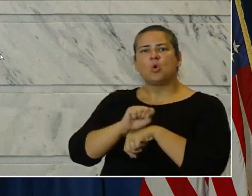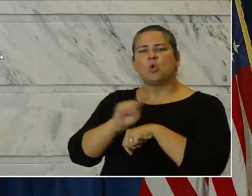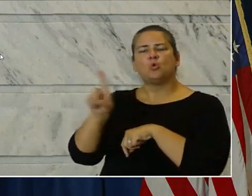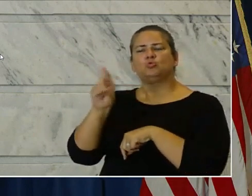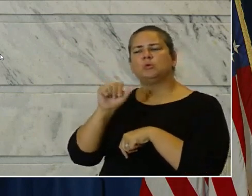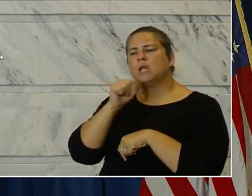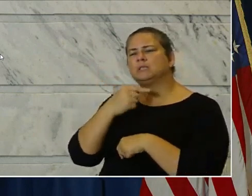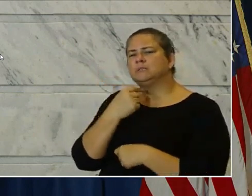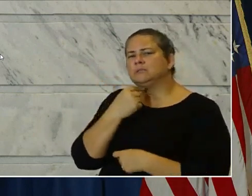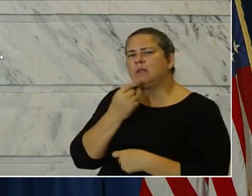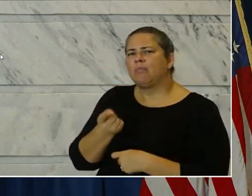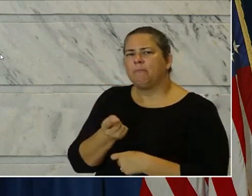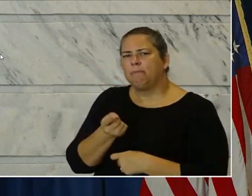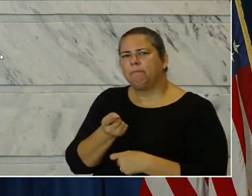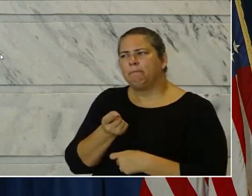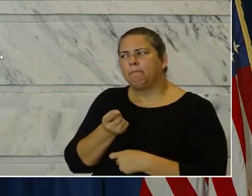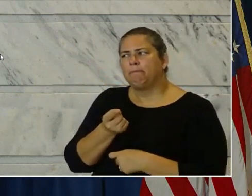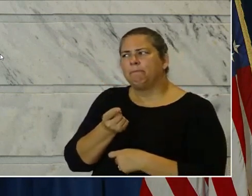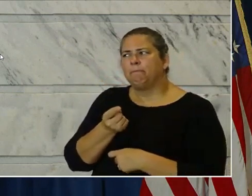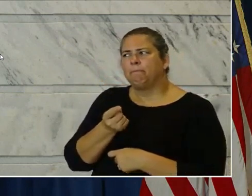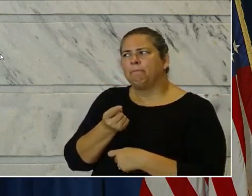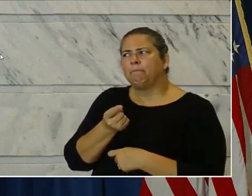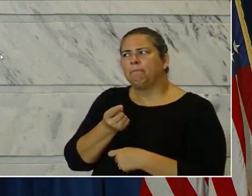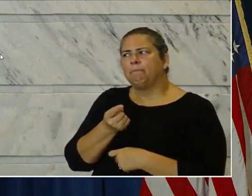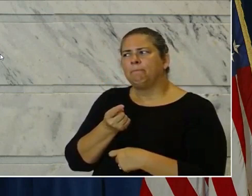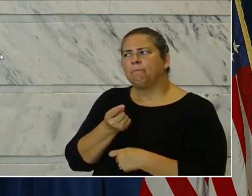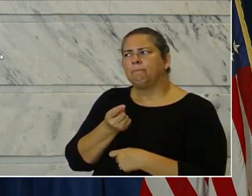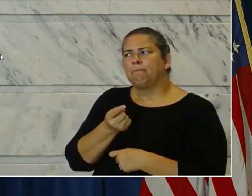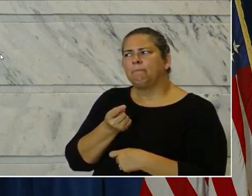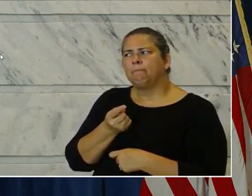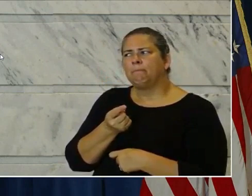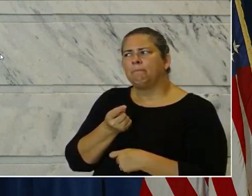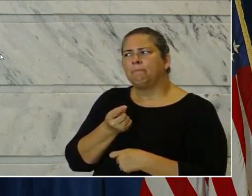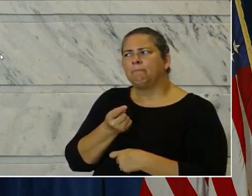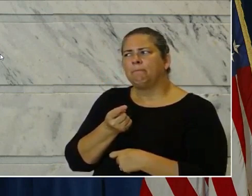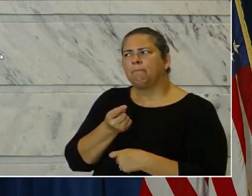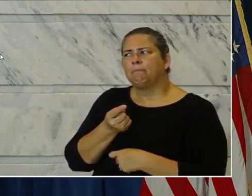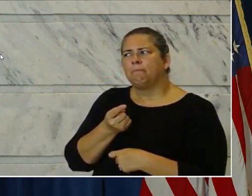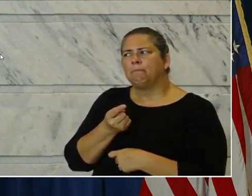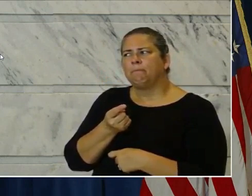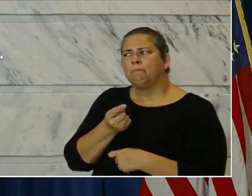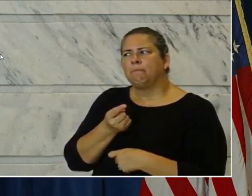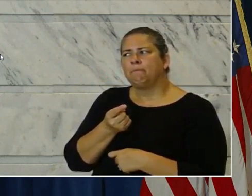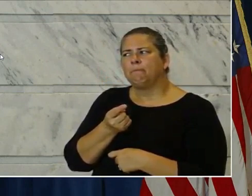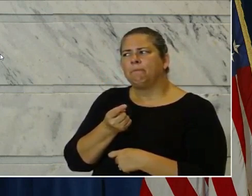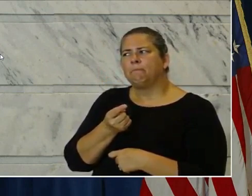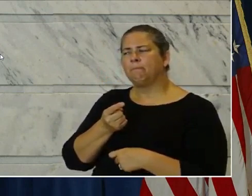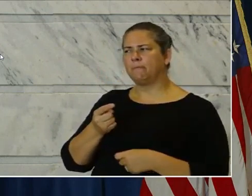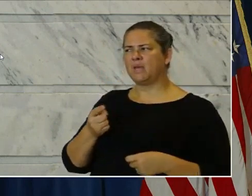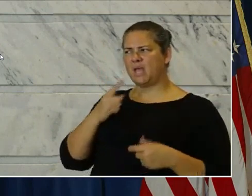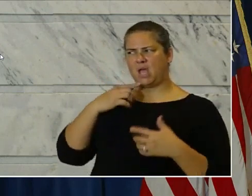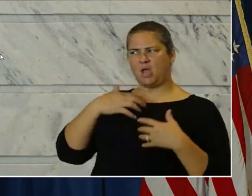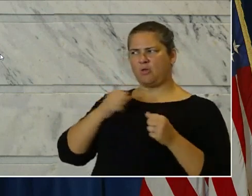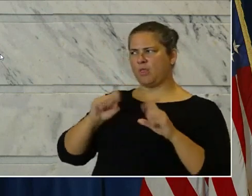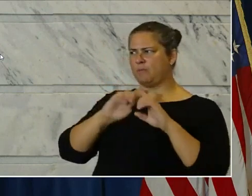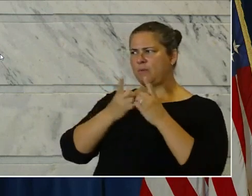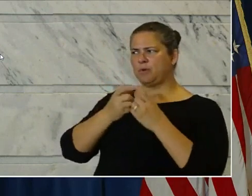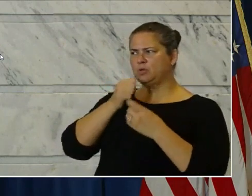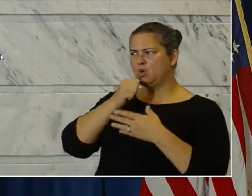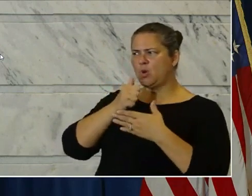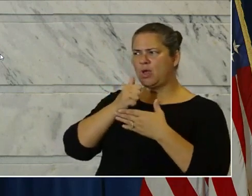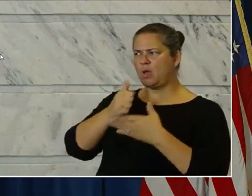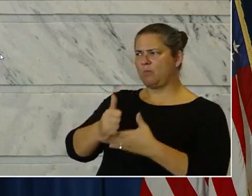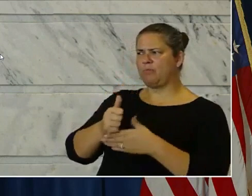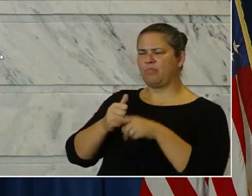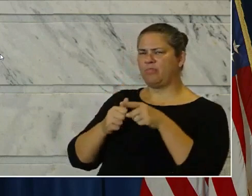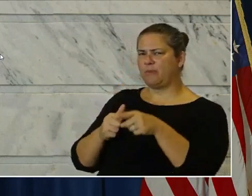told of these infections and are not being helped by the health department, and also that there